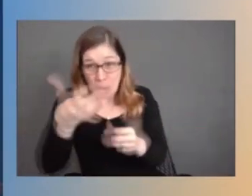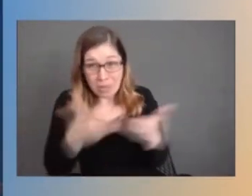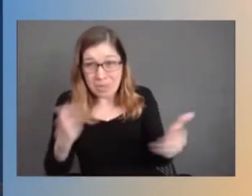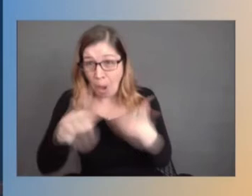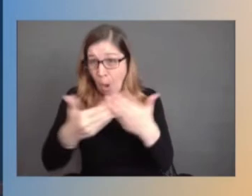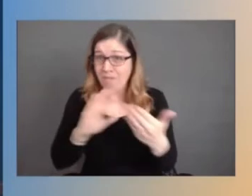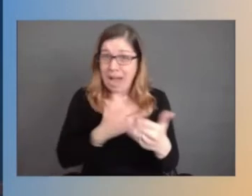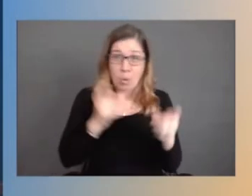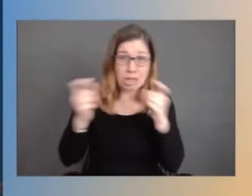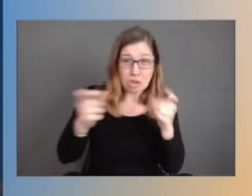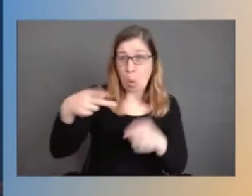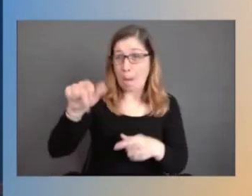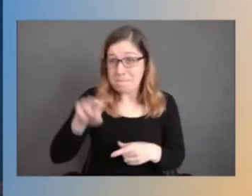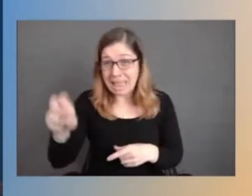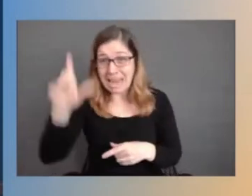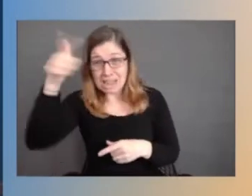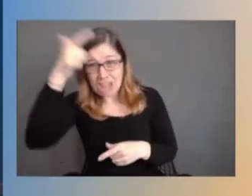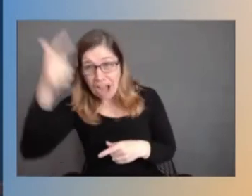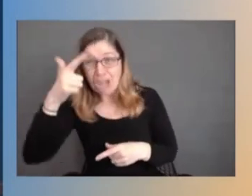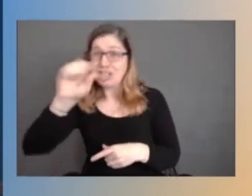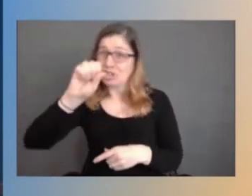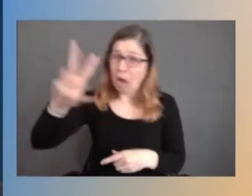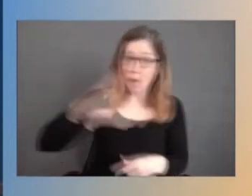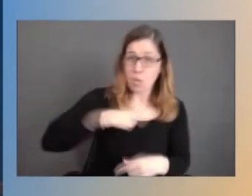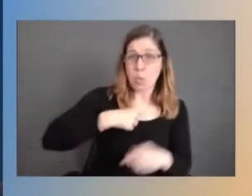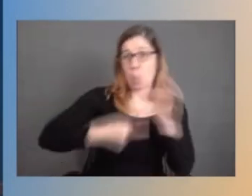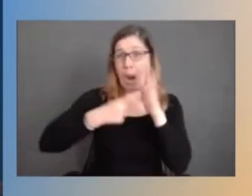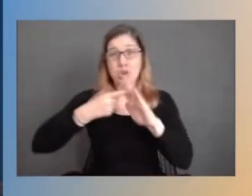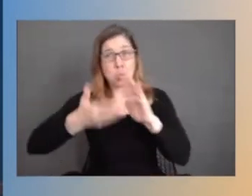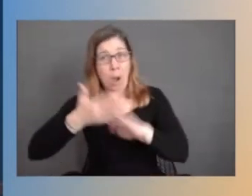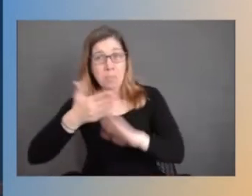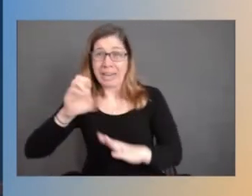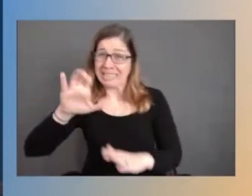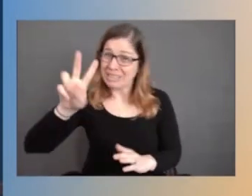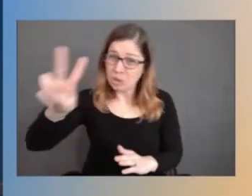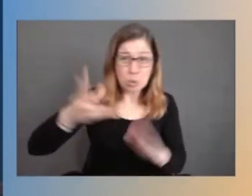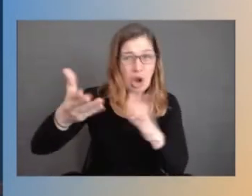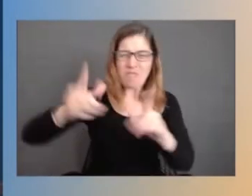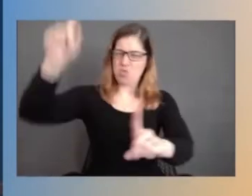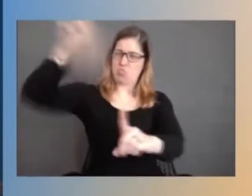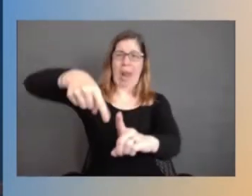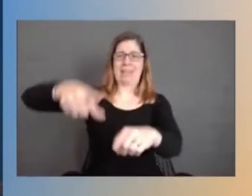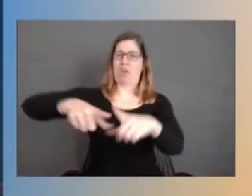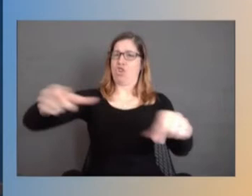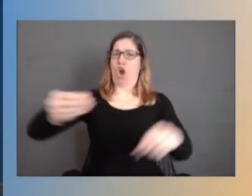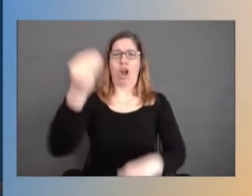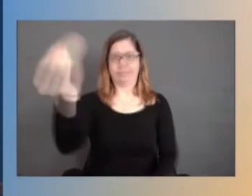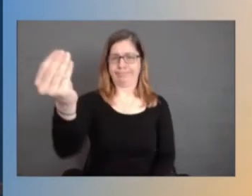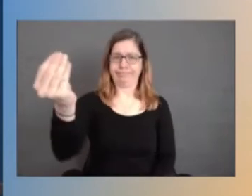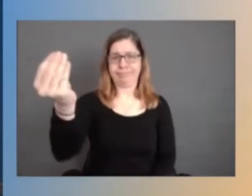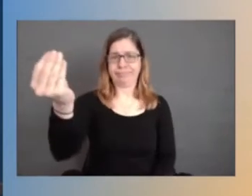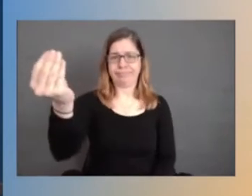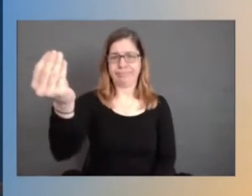logic, all of the software that we need to operate an EC2 server is in that card.